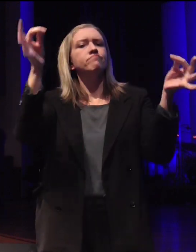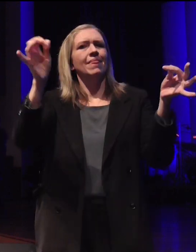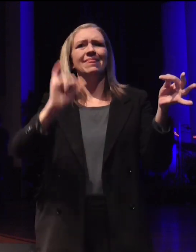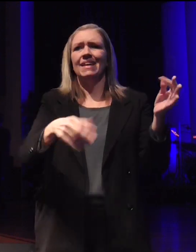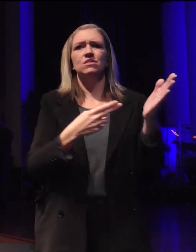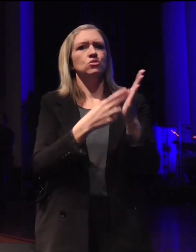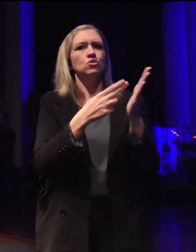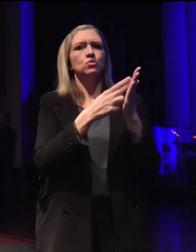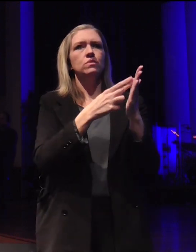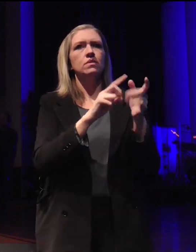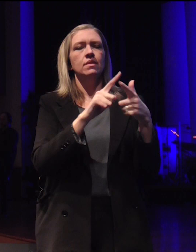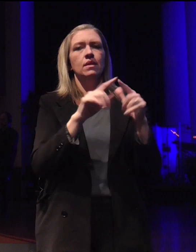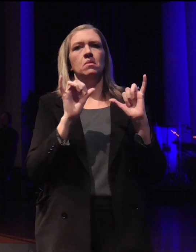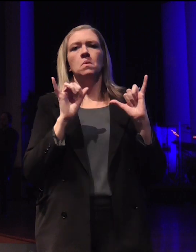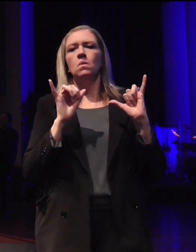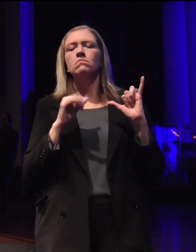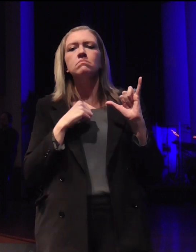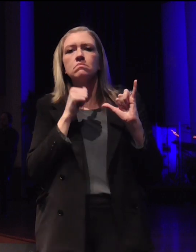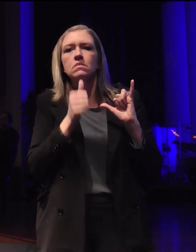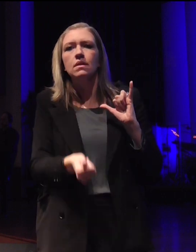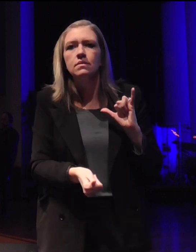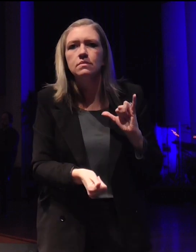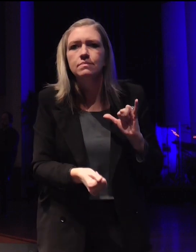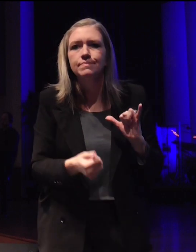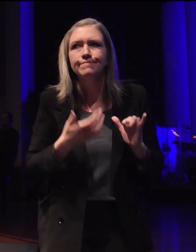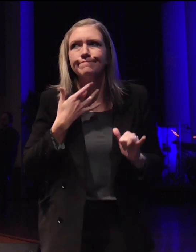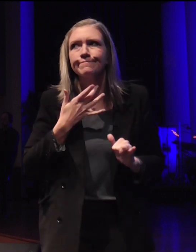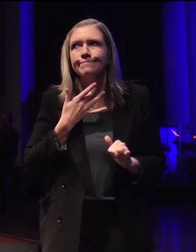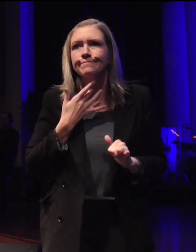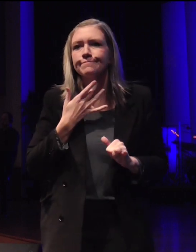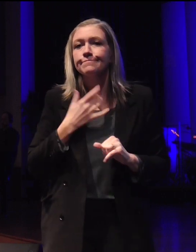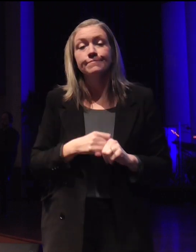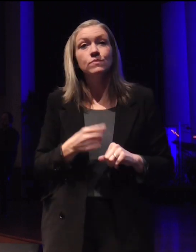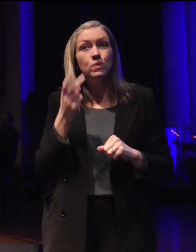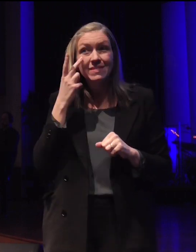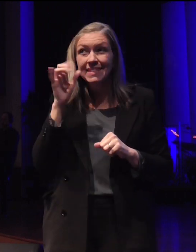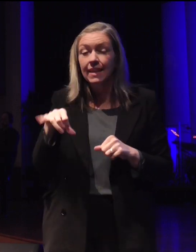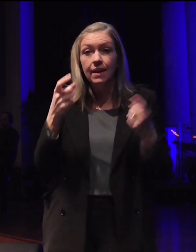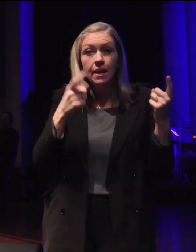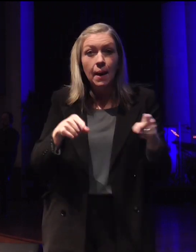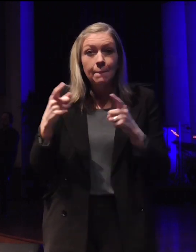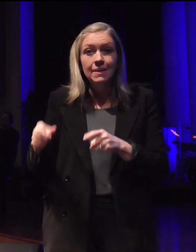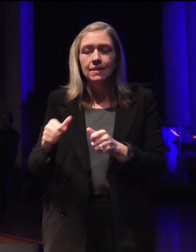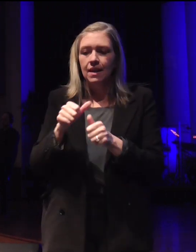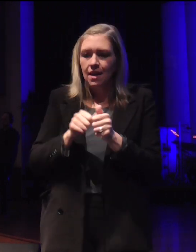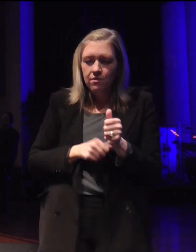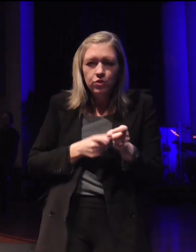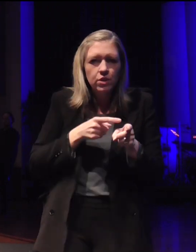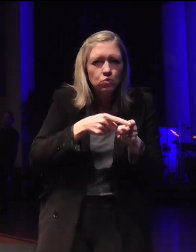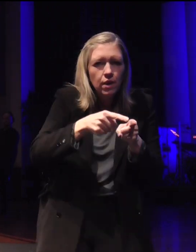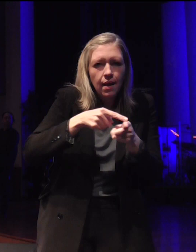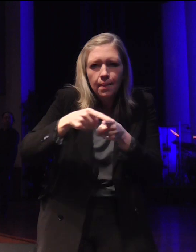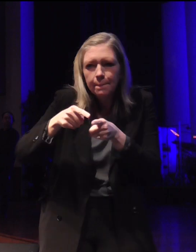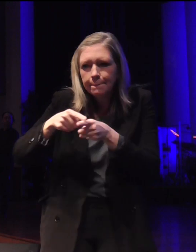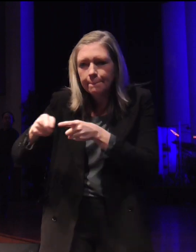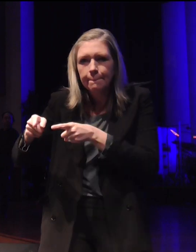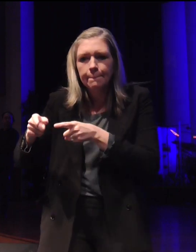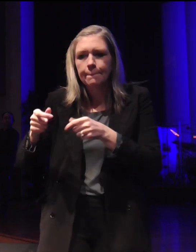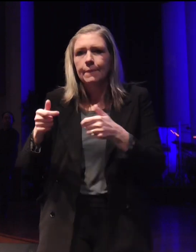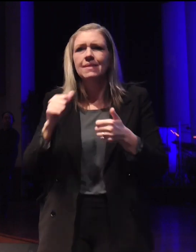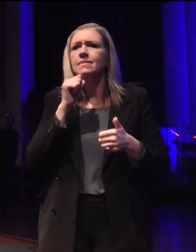and it wasn't. It wasn't the absolute truth. We've seen this happen in every realm. Every